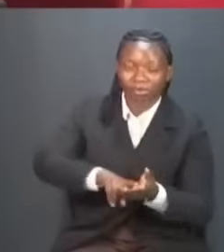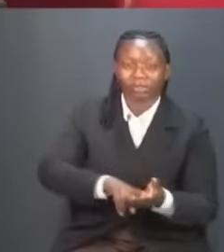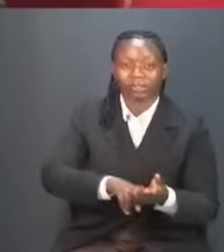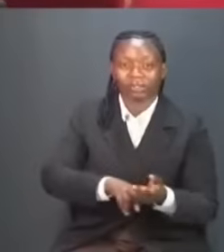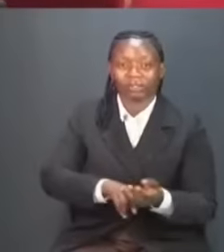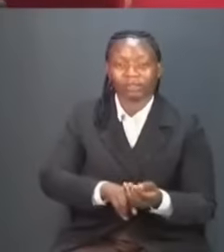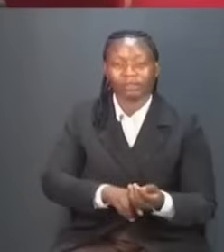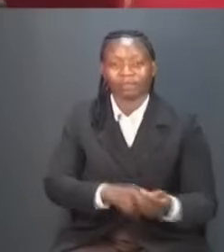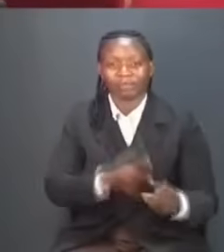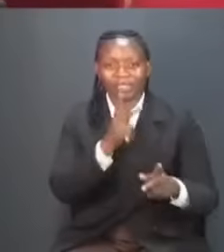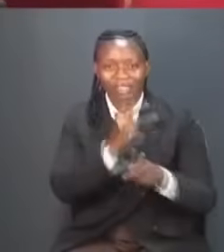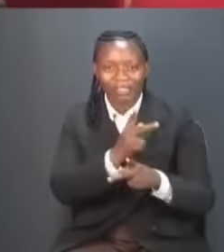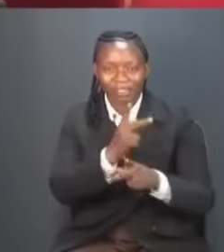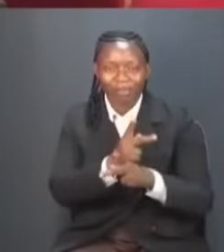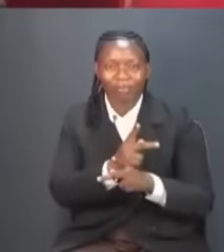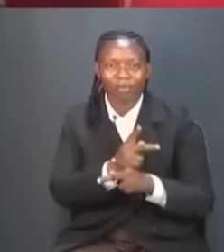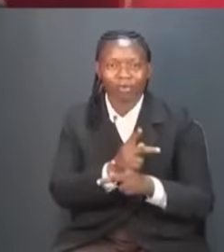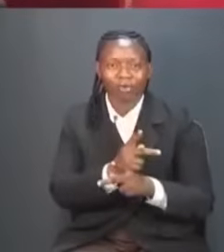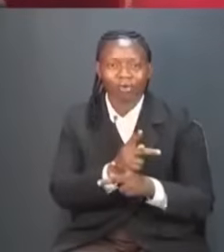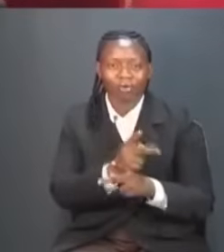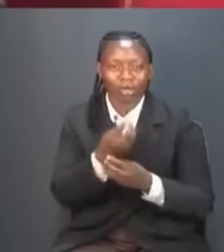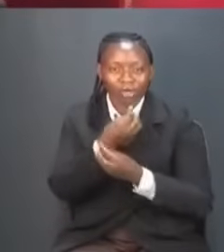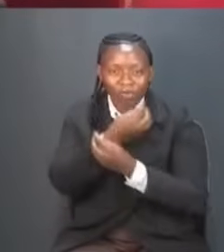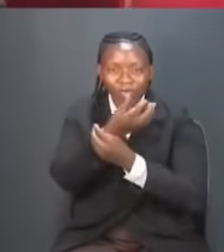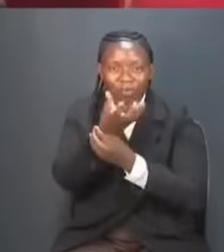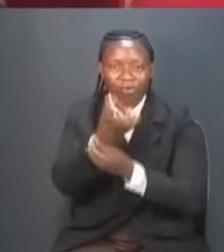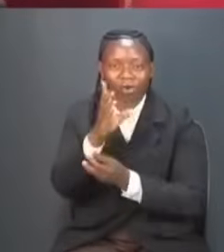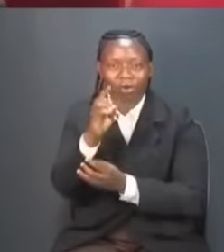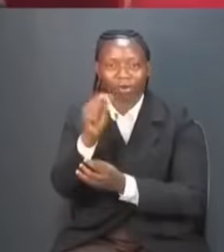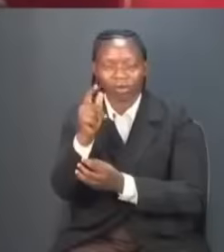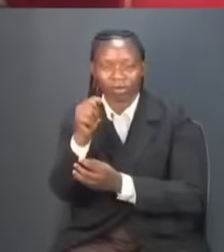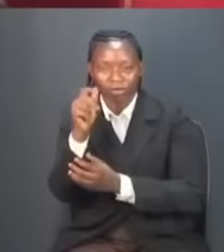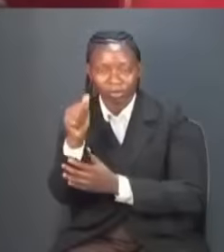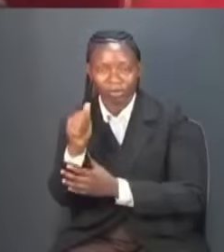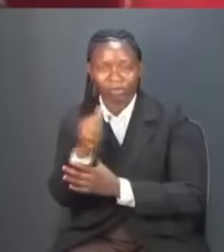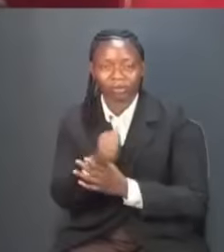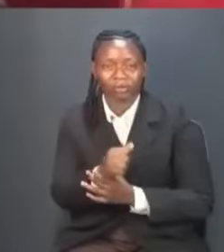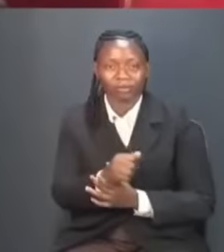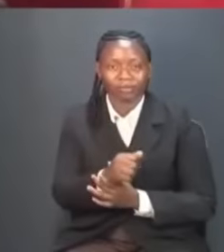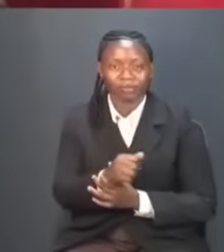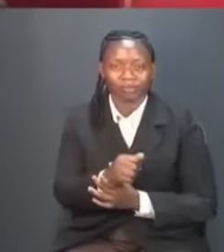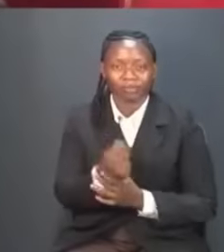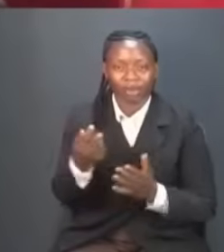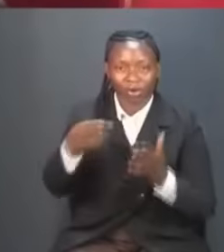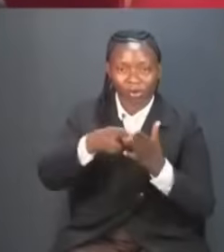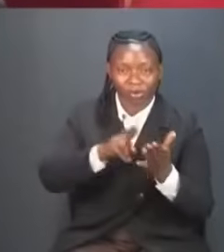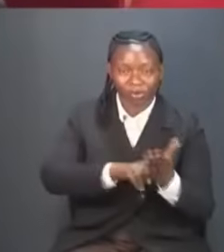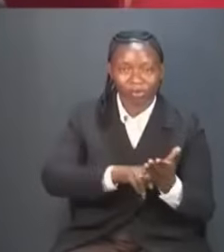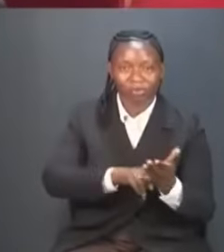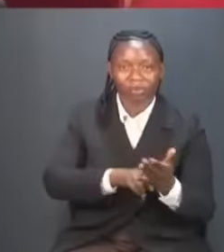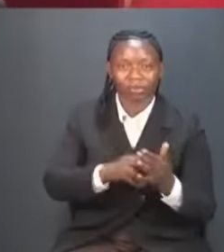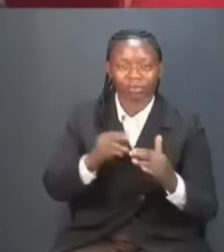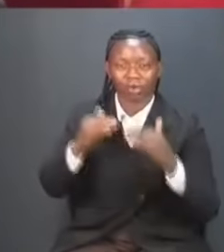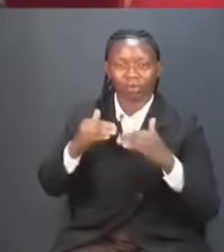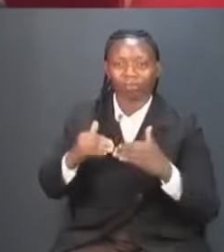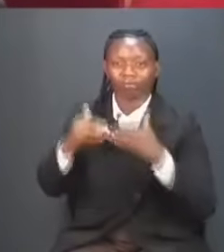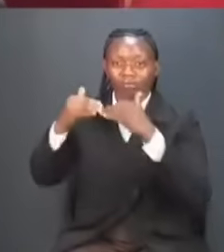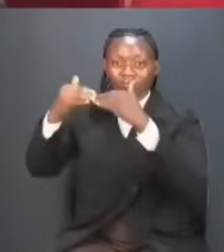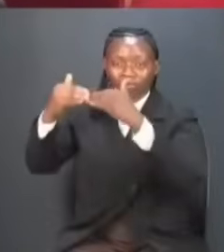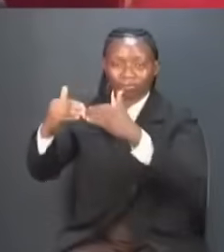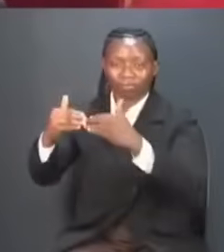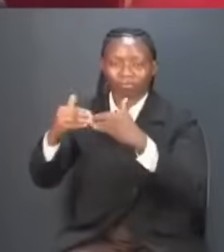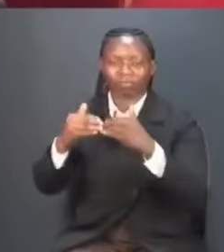Maintain and update pest risks database and pest status records. Promote